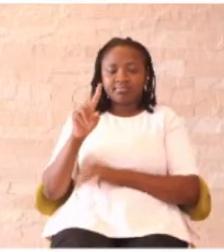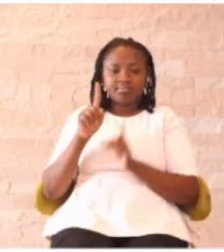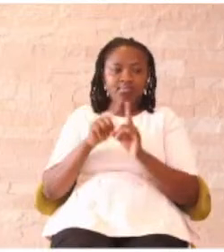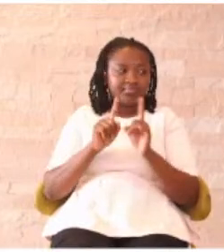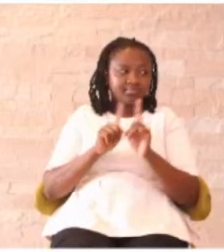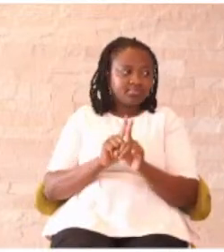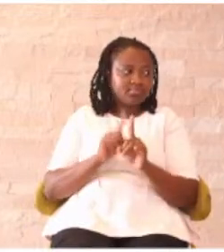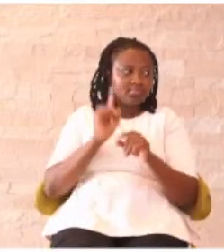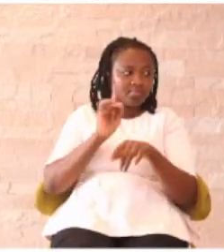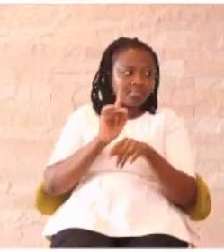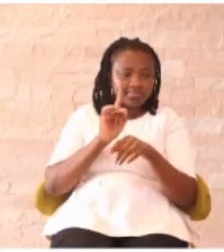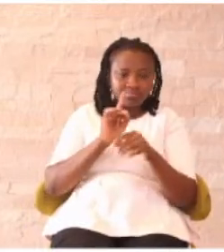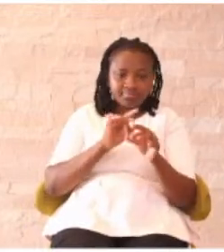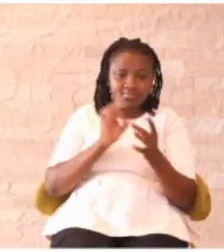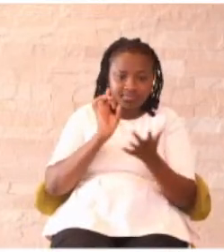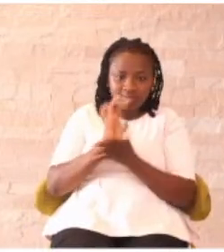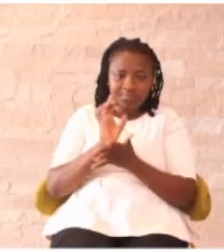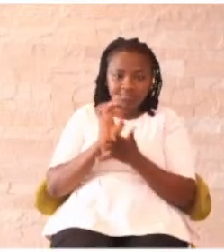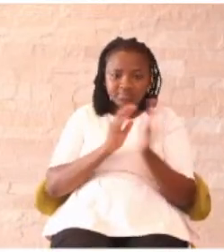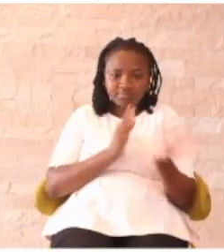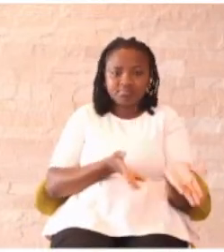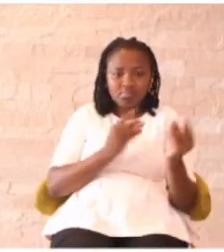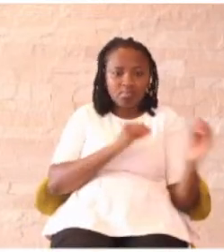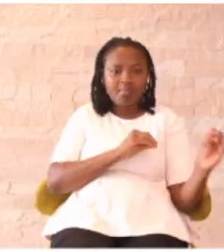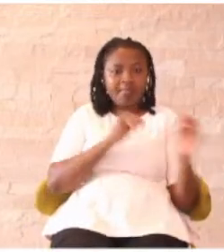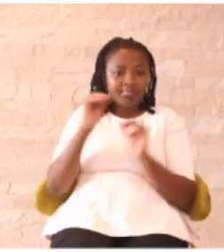and also divert